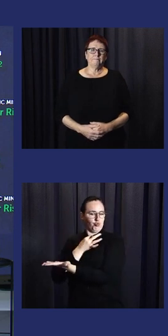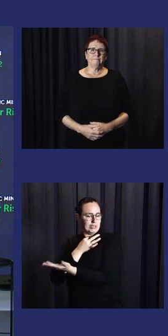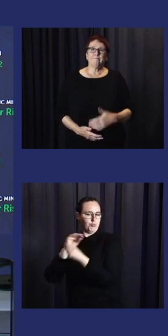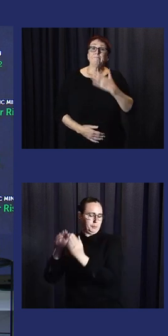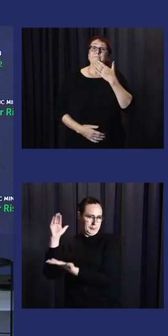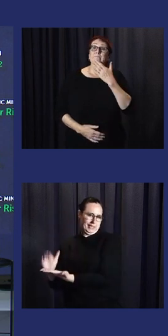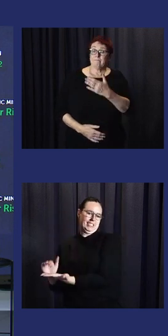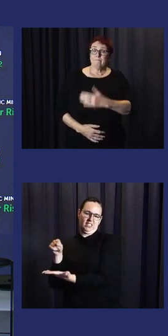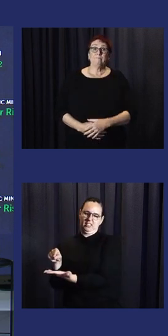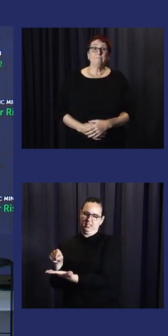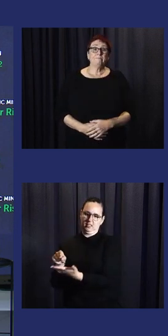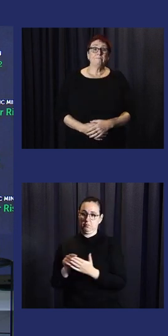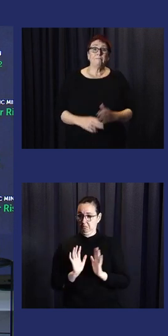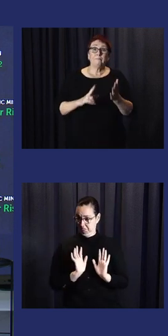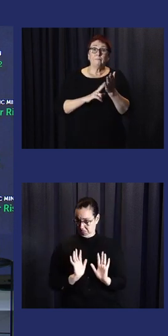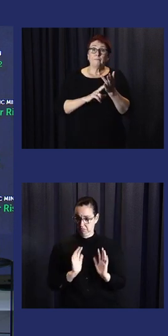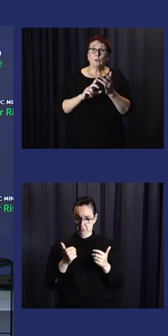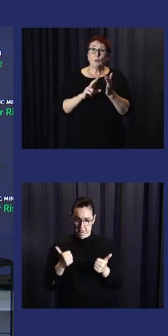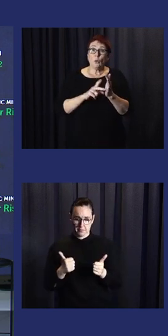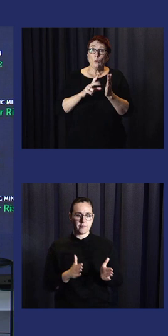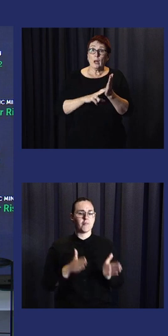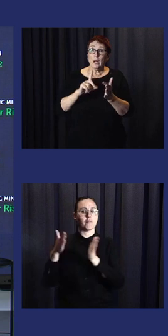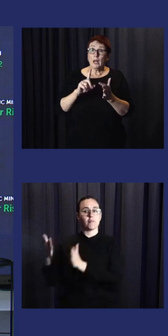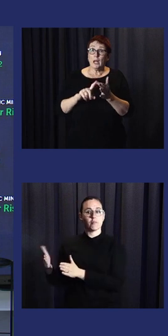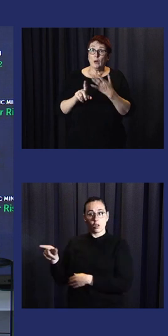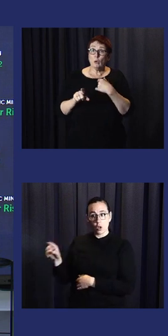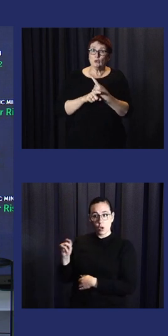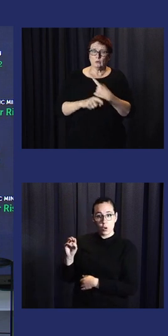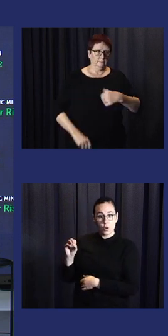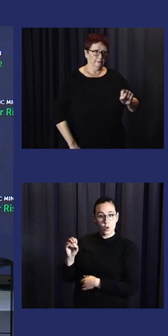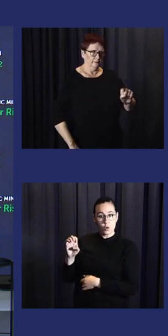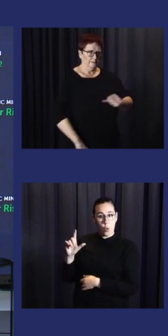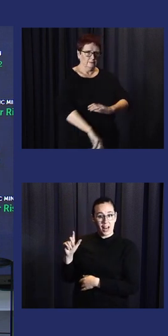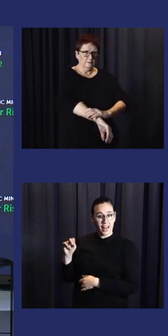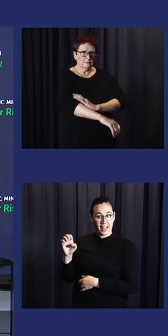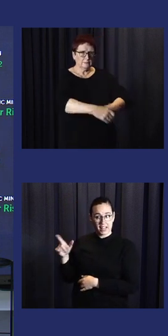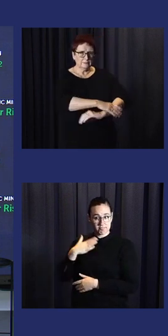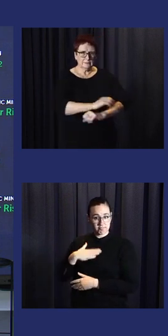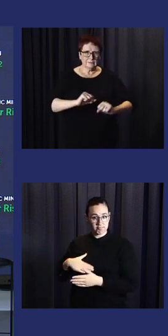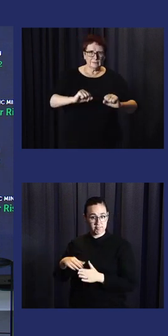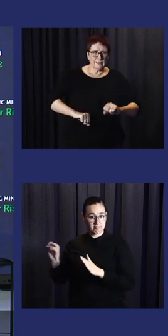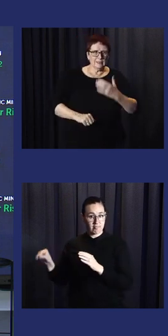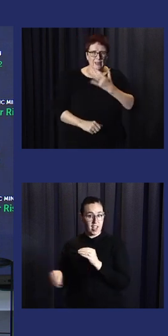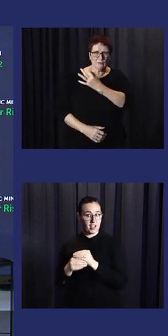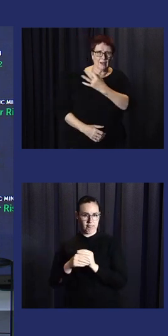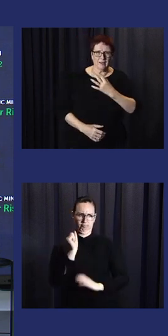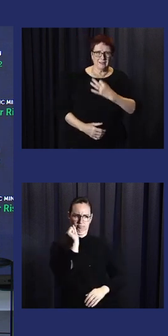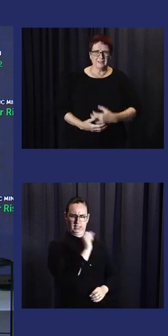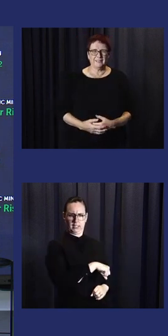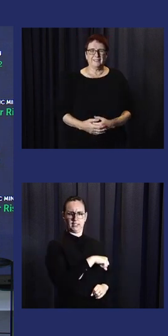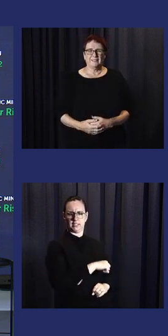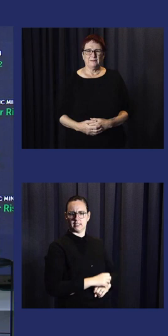Thanks, Ricardo. Nolene, would you have anything to add to that? Oh, yes. Thank you for that. I